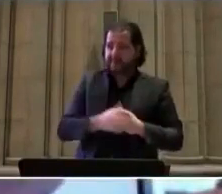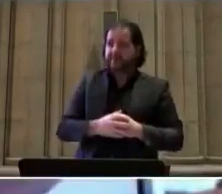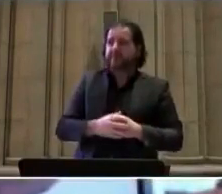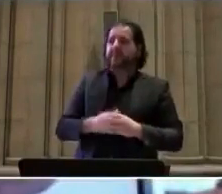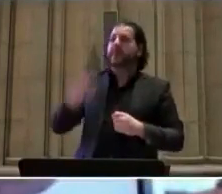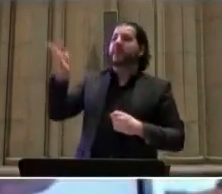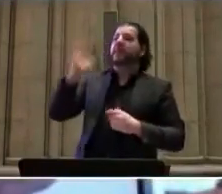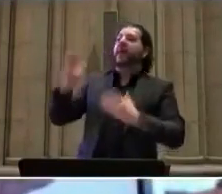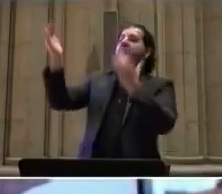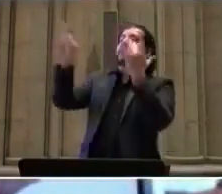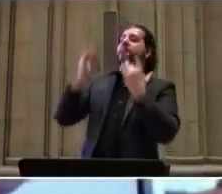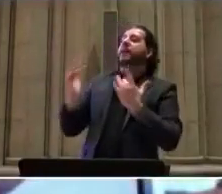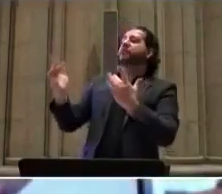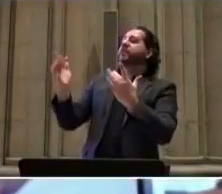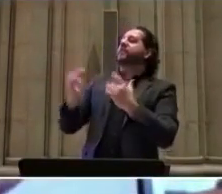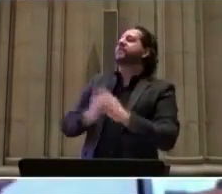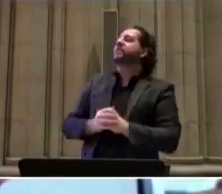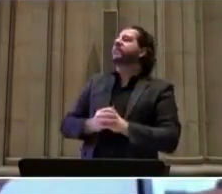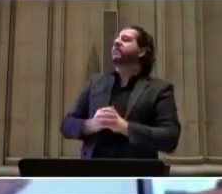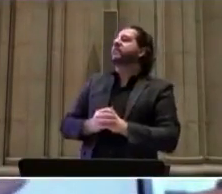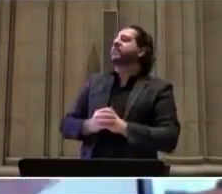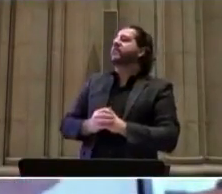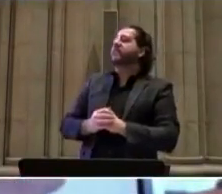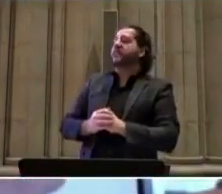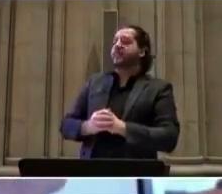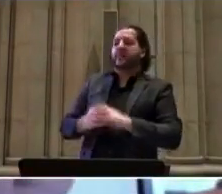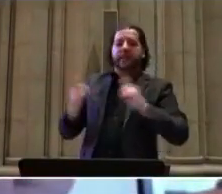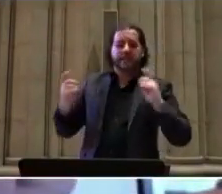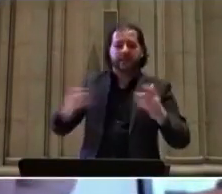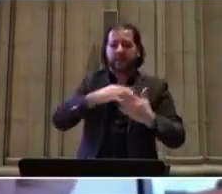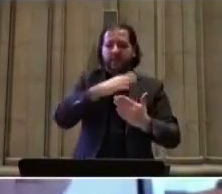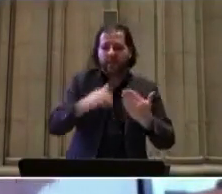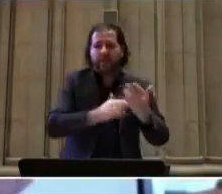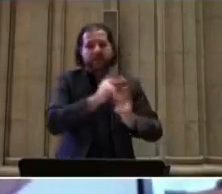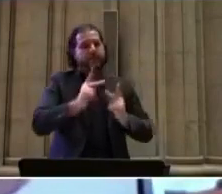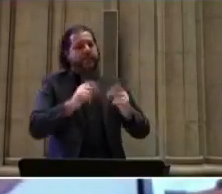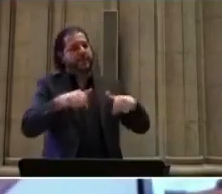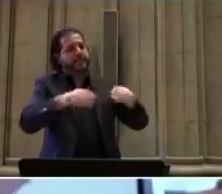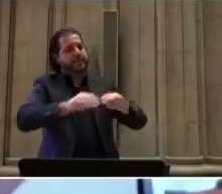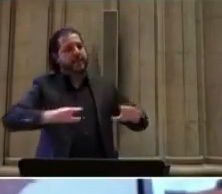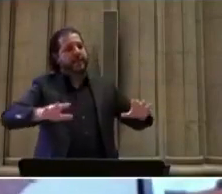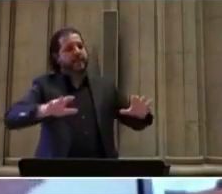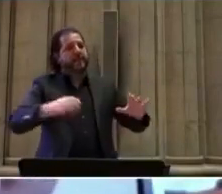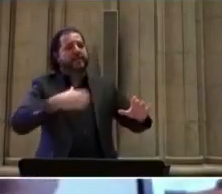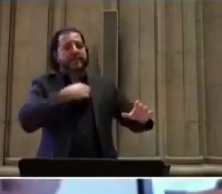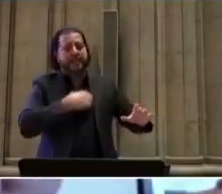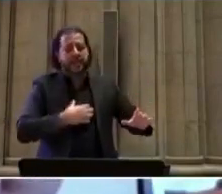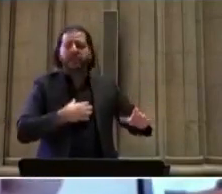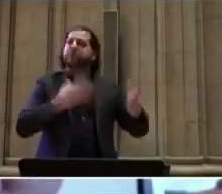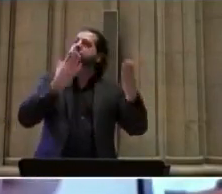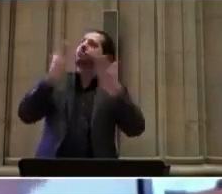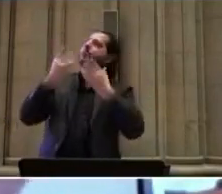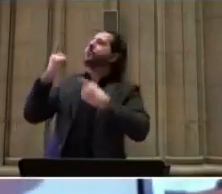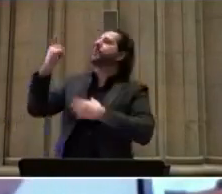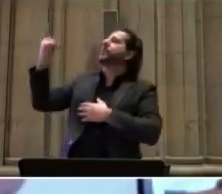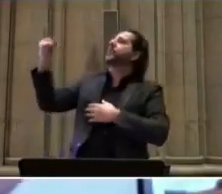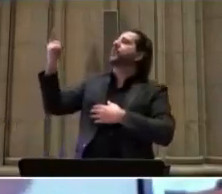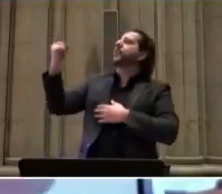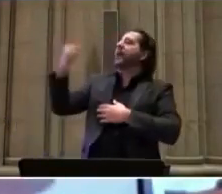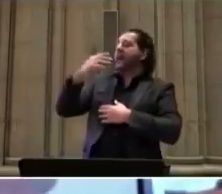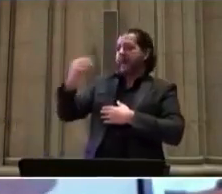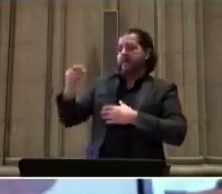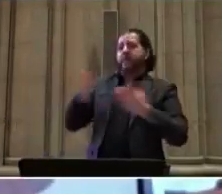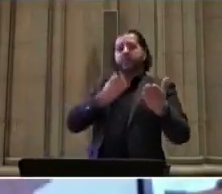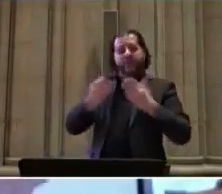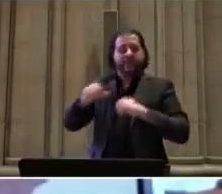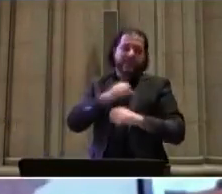God of compassion, give to all the people of our land the desire to serve you and